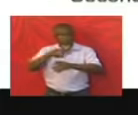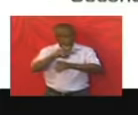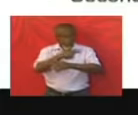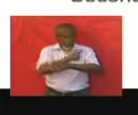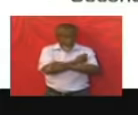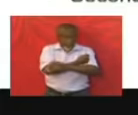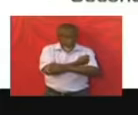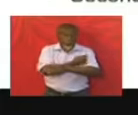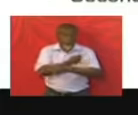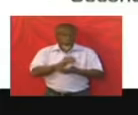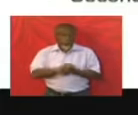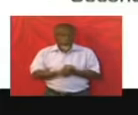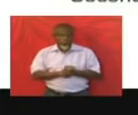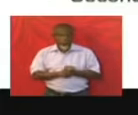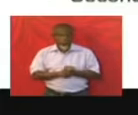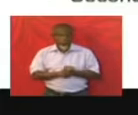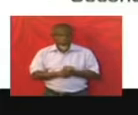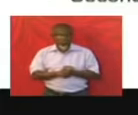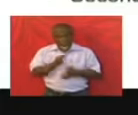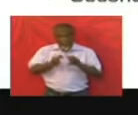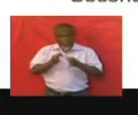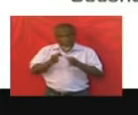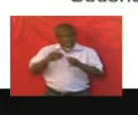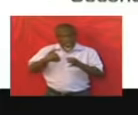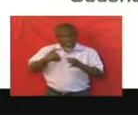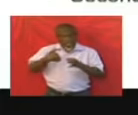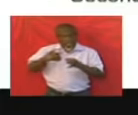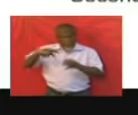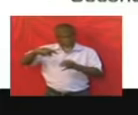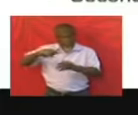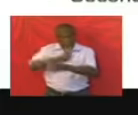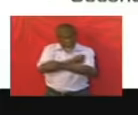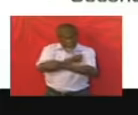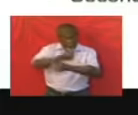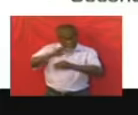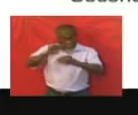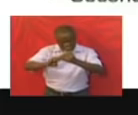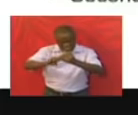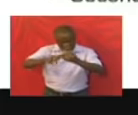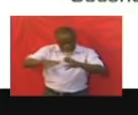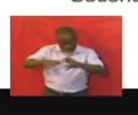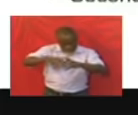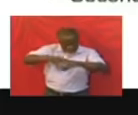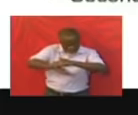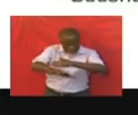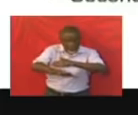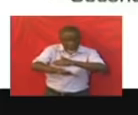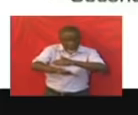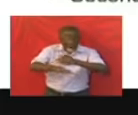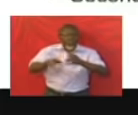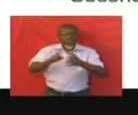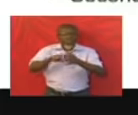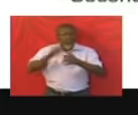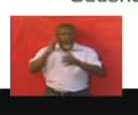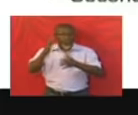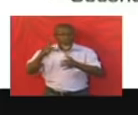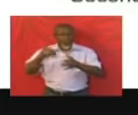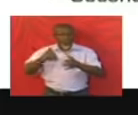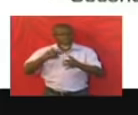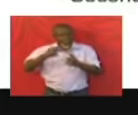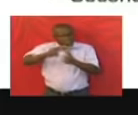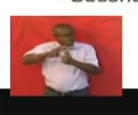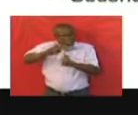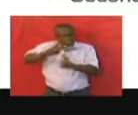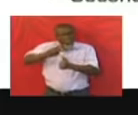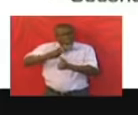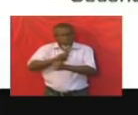dose of Pfizer at the end of pregnancy and you do your second one after you've delivered, of course, you will be allowed to have your second dose